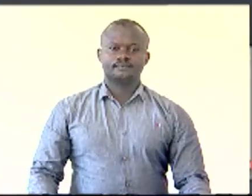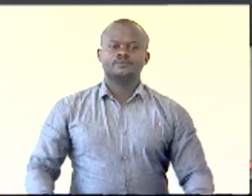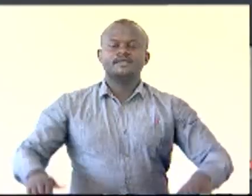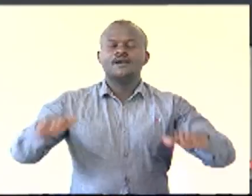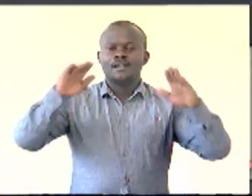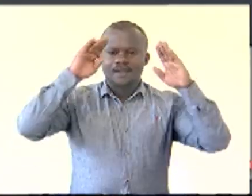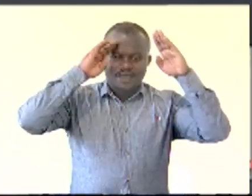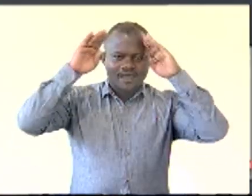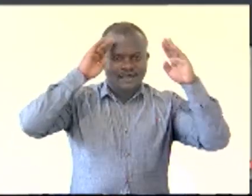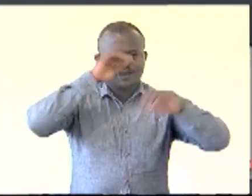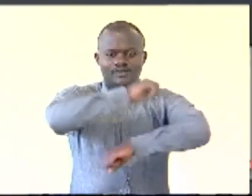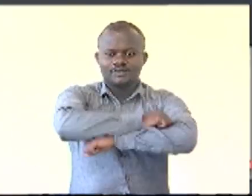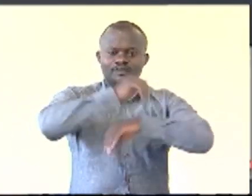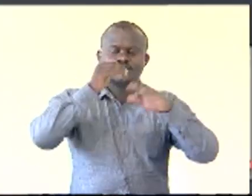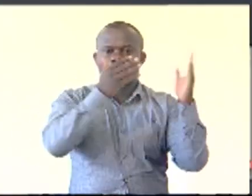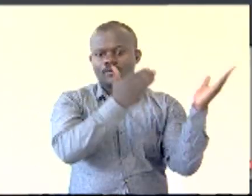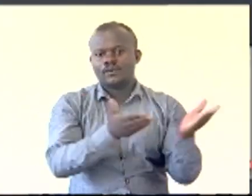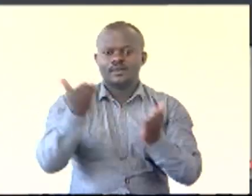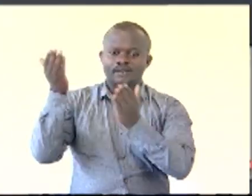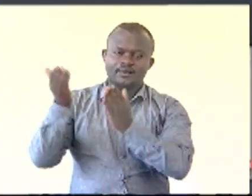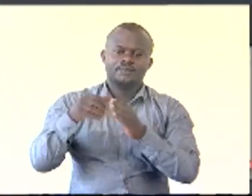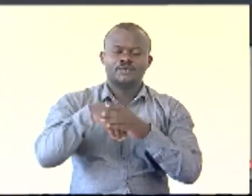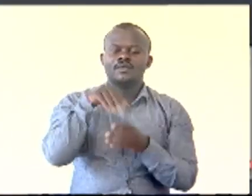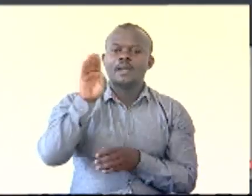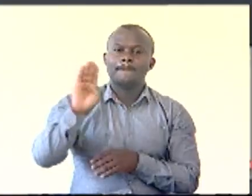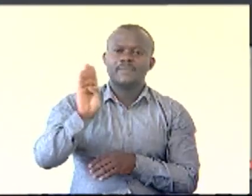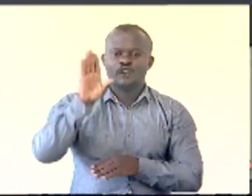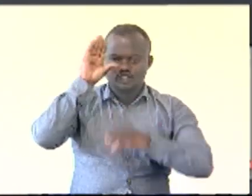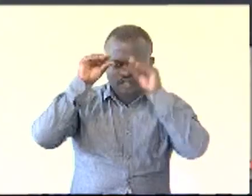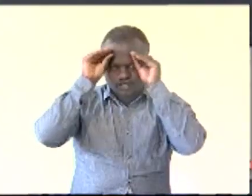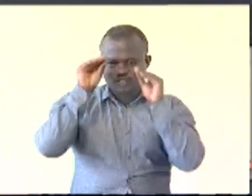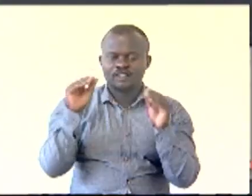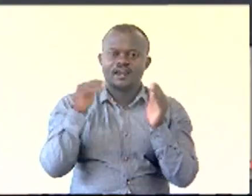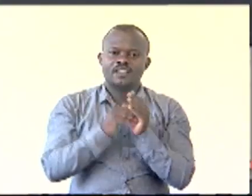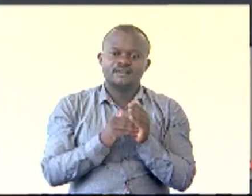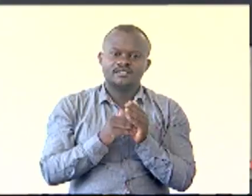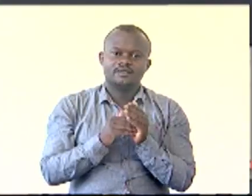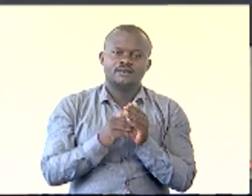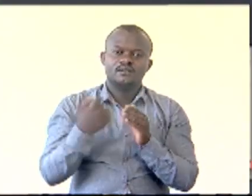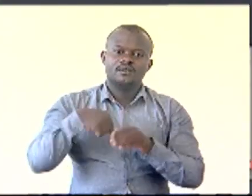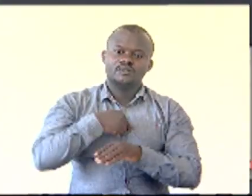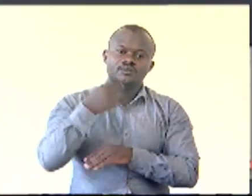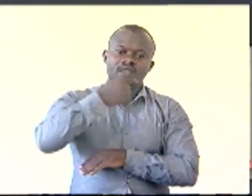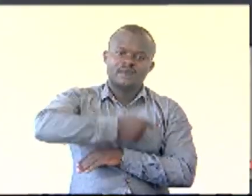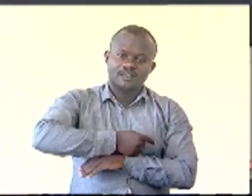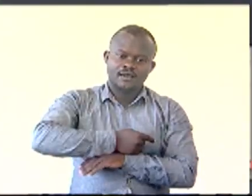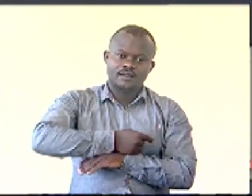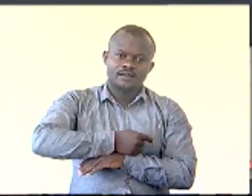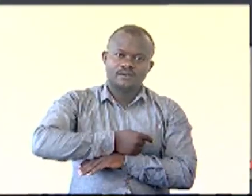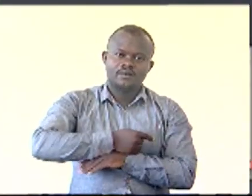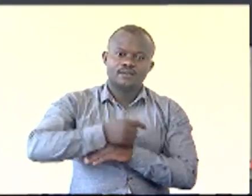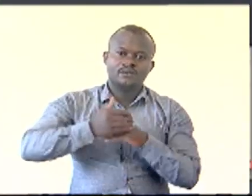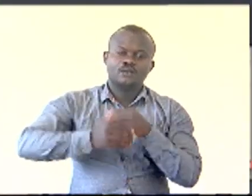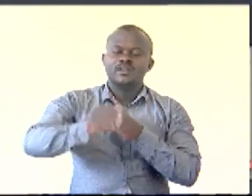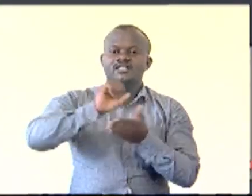Hello students, welcome to the biology lesson. And today I'm happy to be with